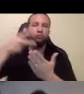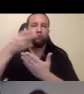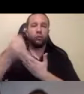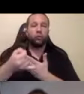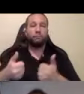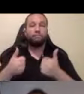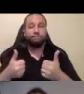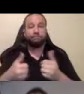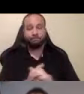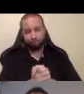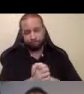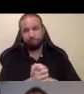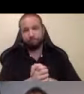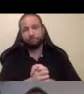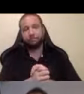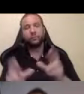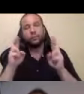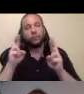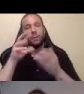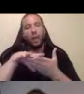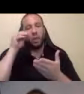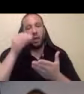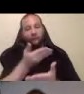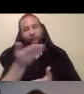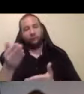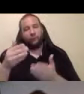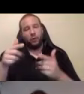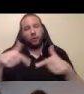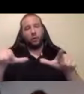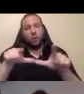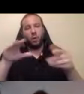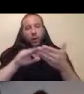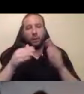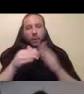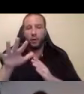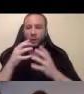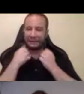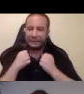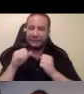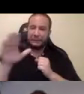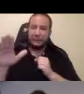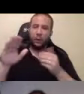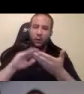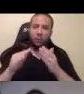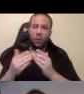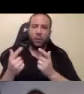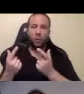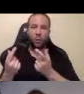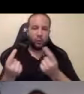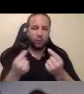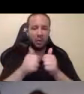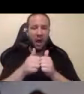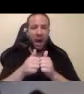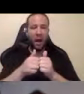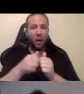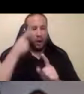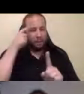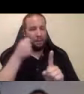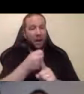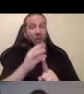We're also hoping to learn from you what matters most to you in your communities, how you've been impacted by